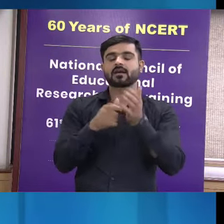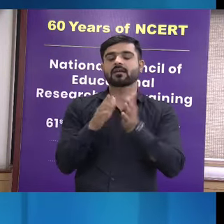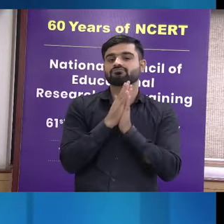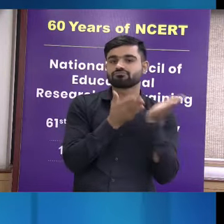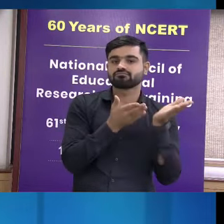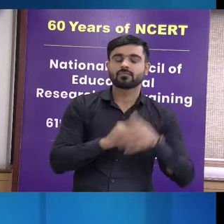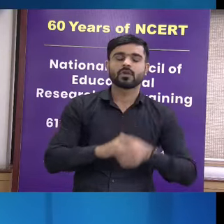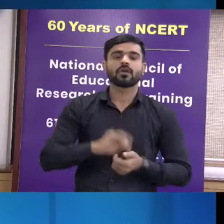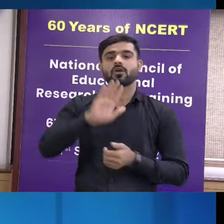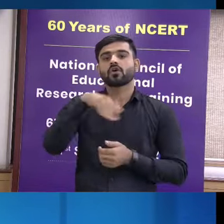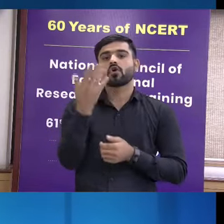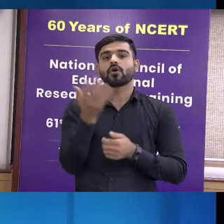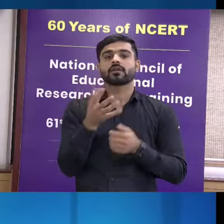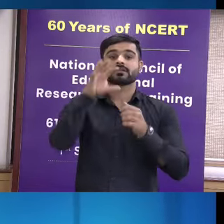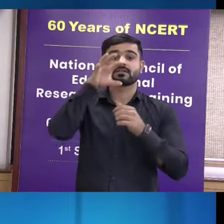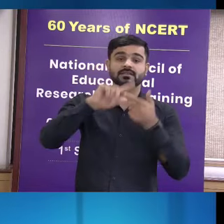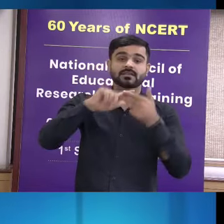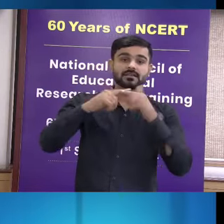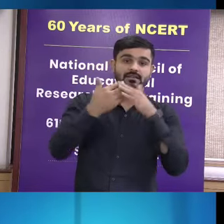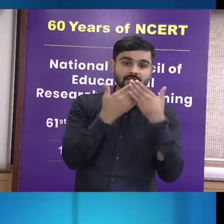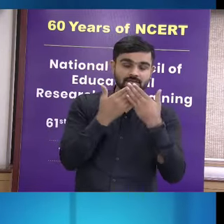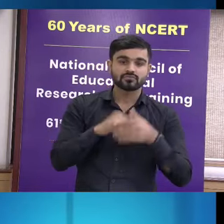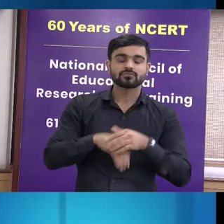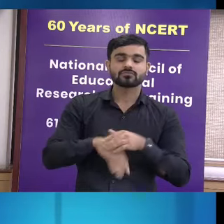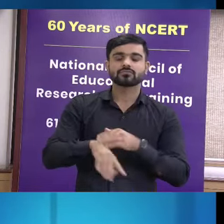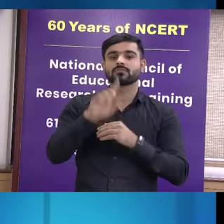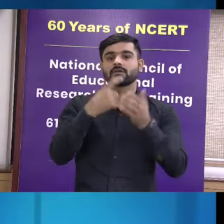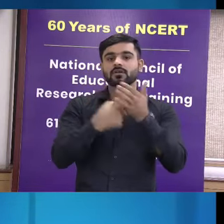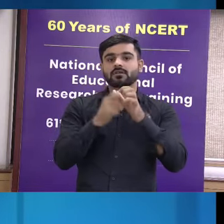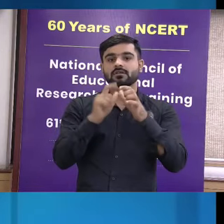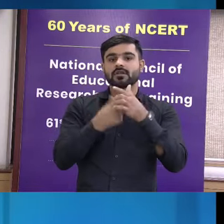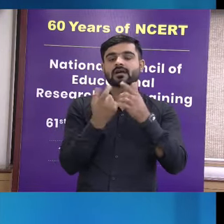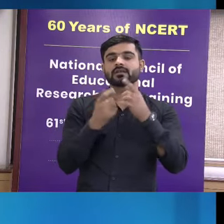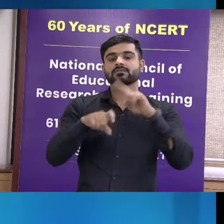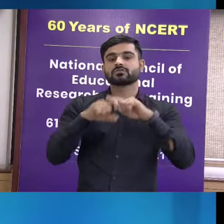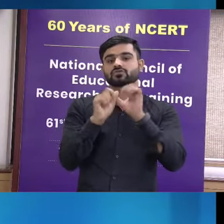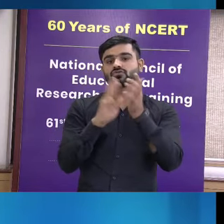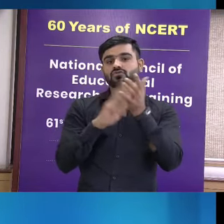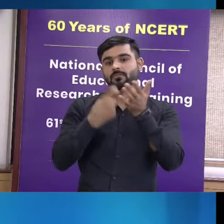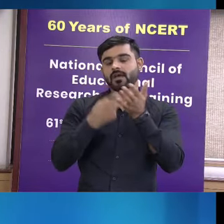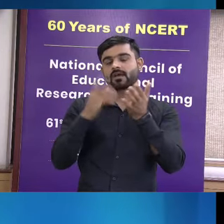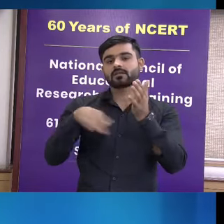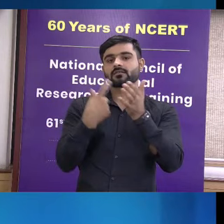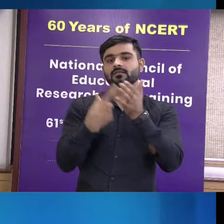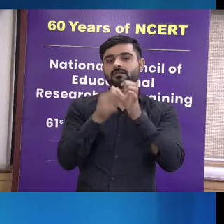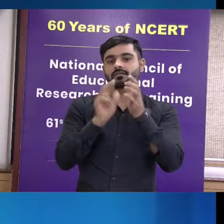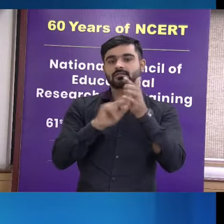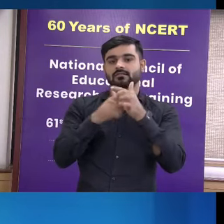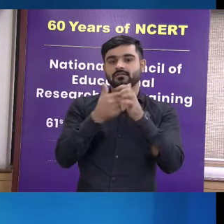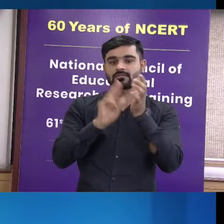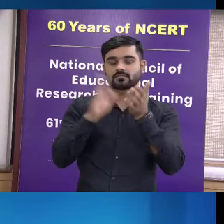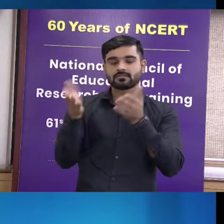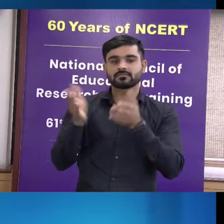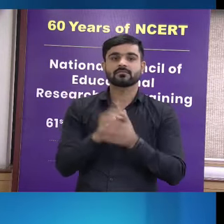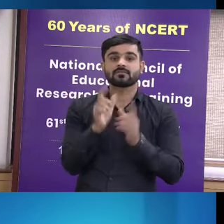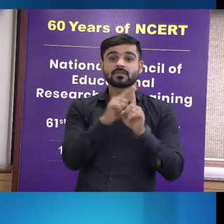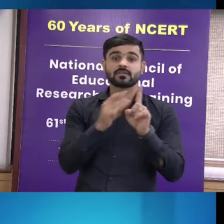of State for Education, Sri Rajkumar Ranjan Singh, sir. Director